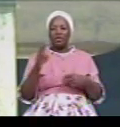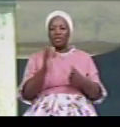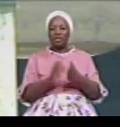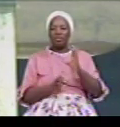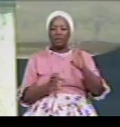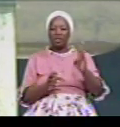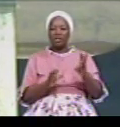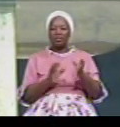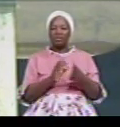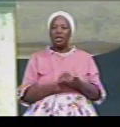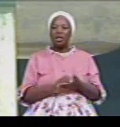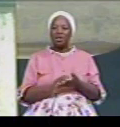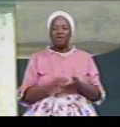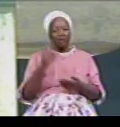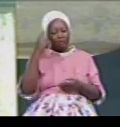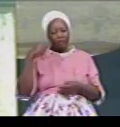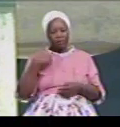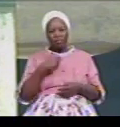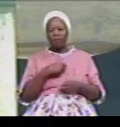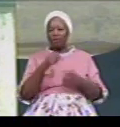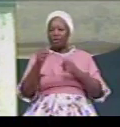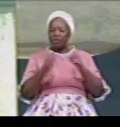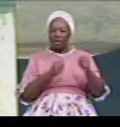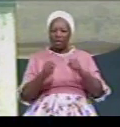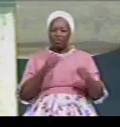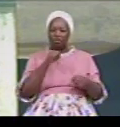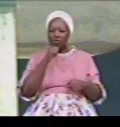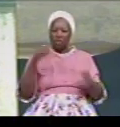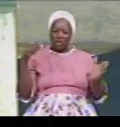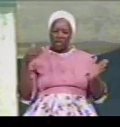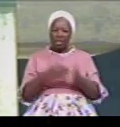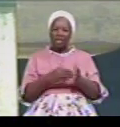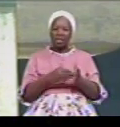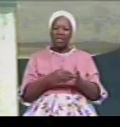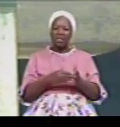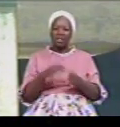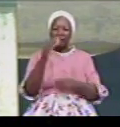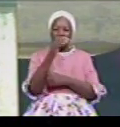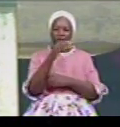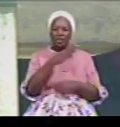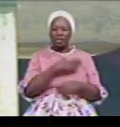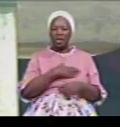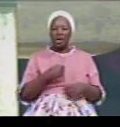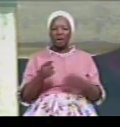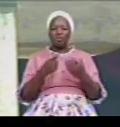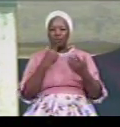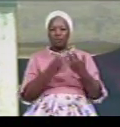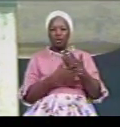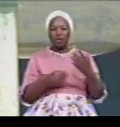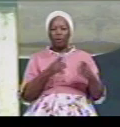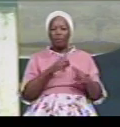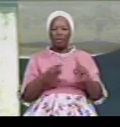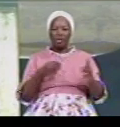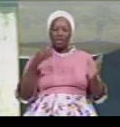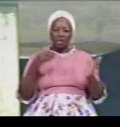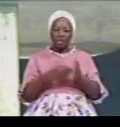wrestle not against flesh and blood, but against